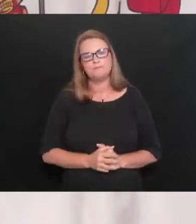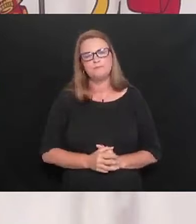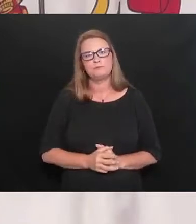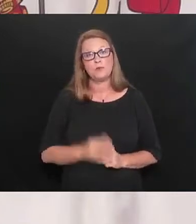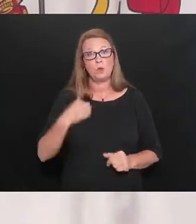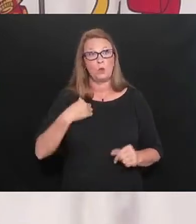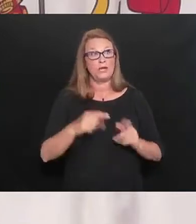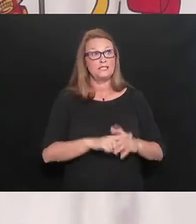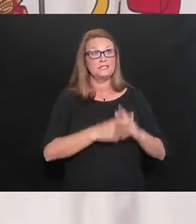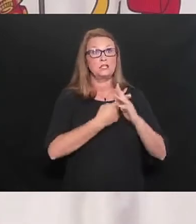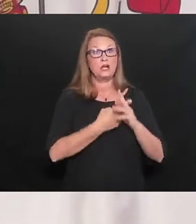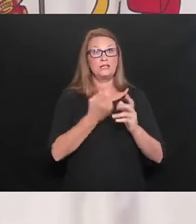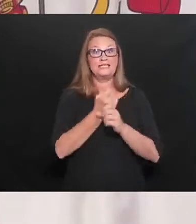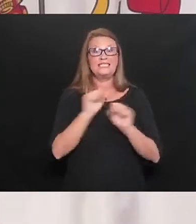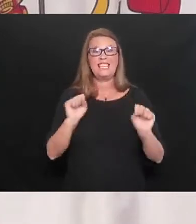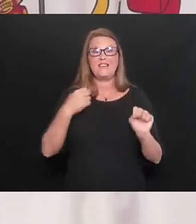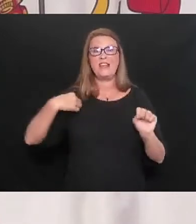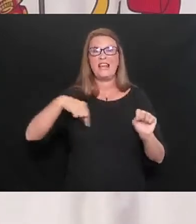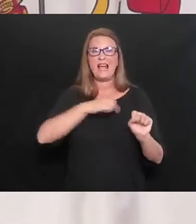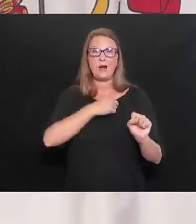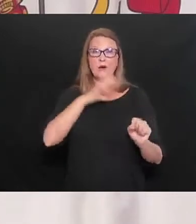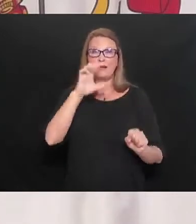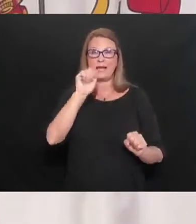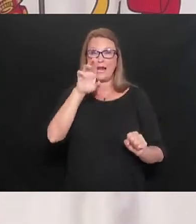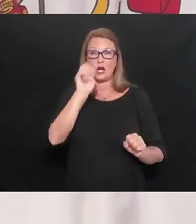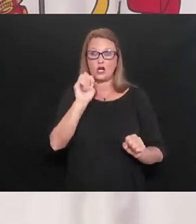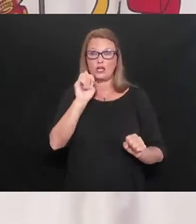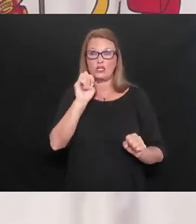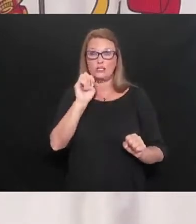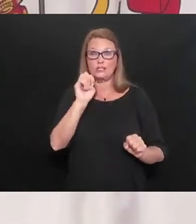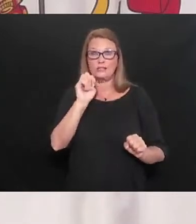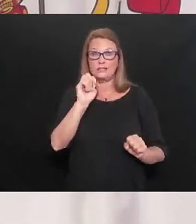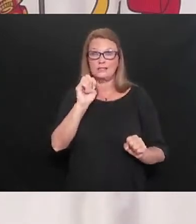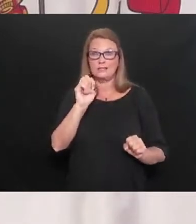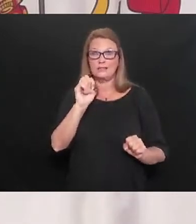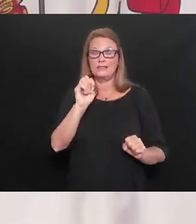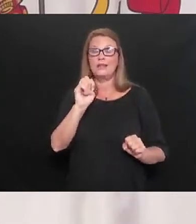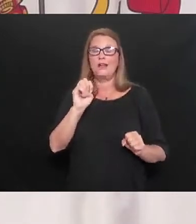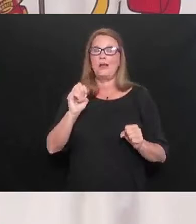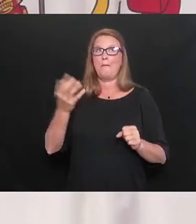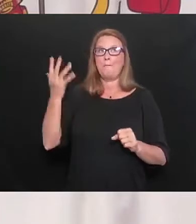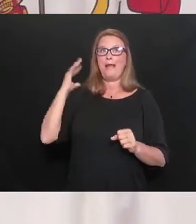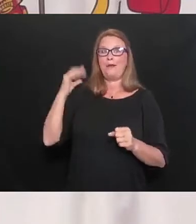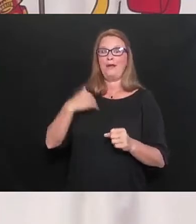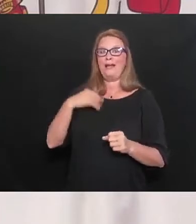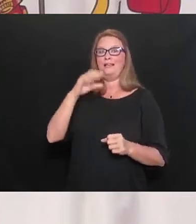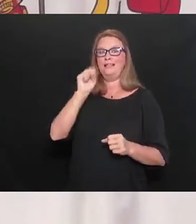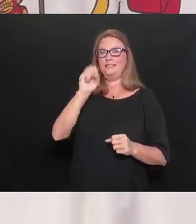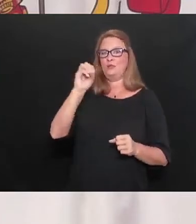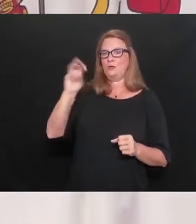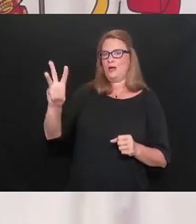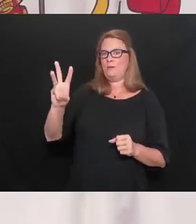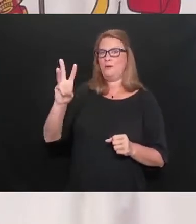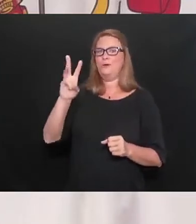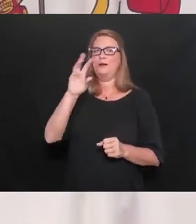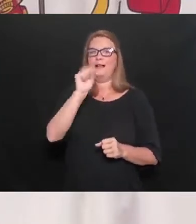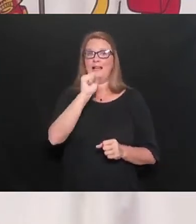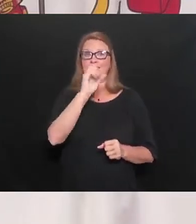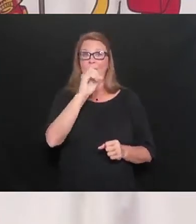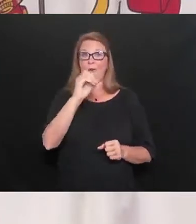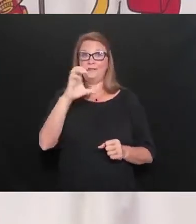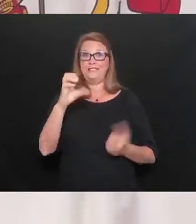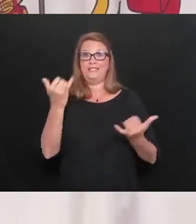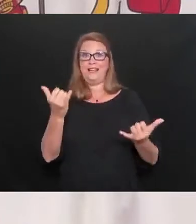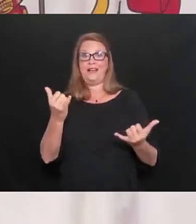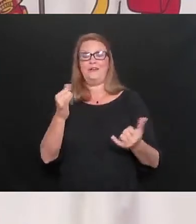initiated saving our care, we first went with saving our wisdom, and that is, all the elderly folks that we were